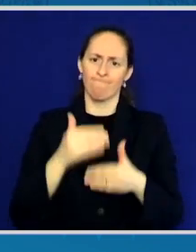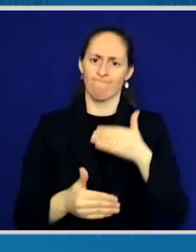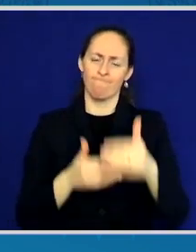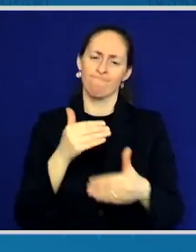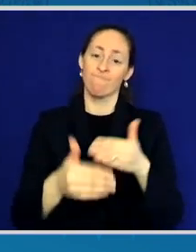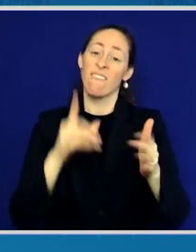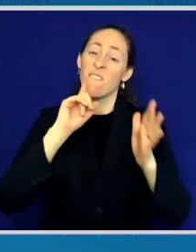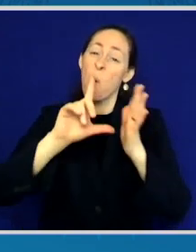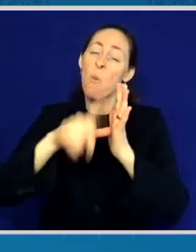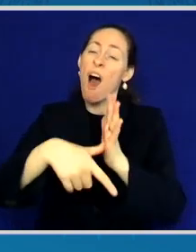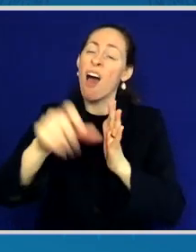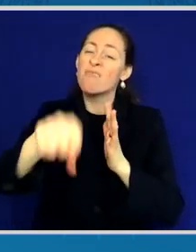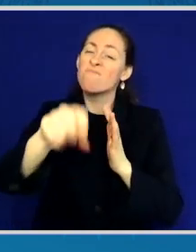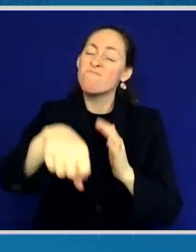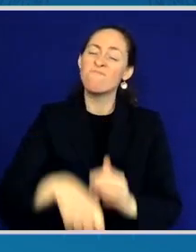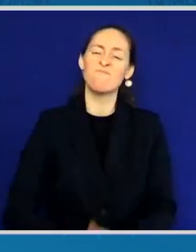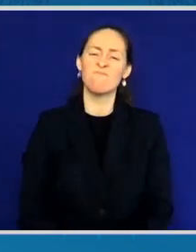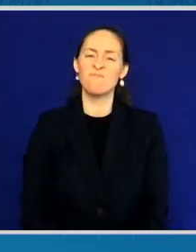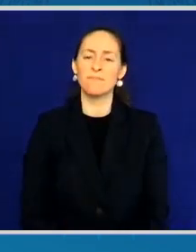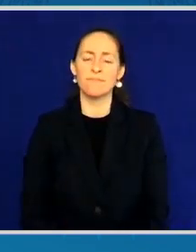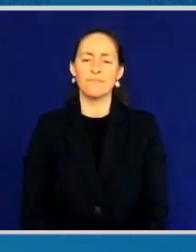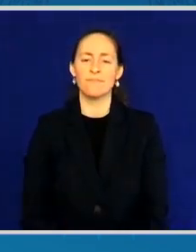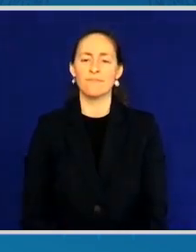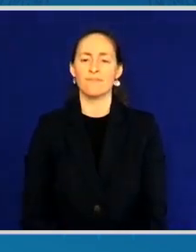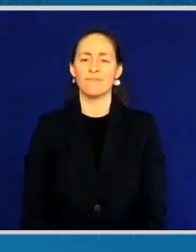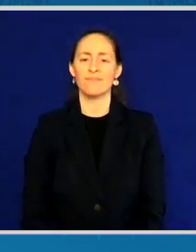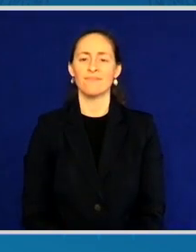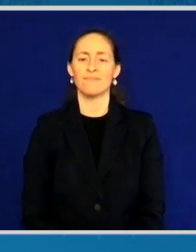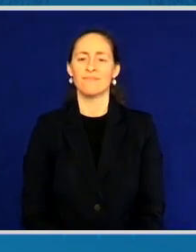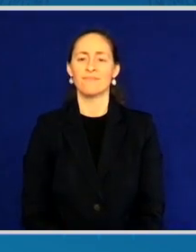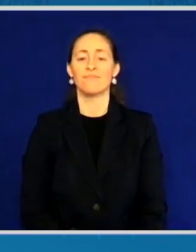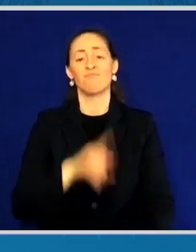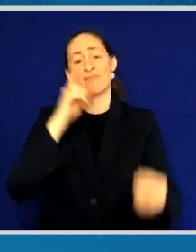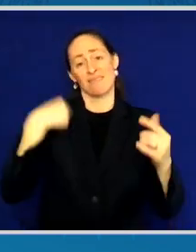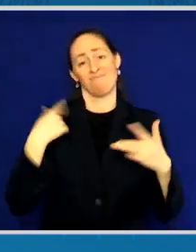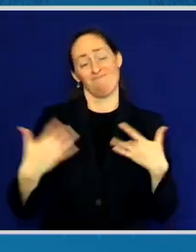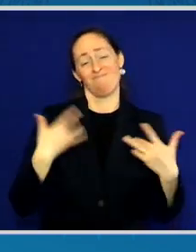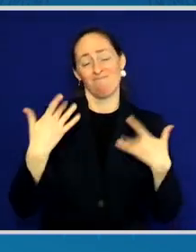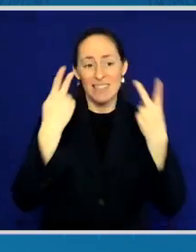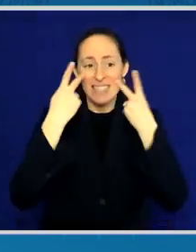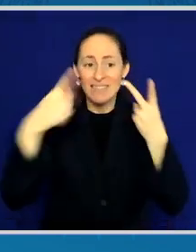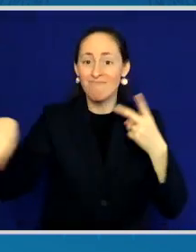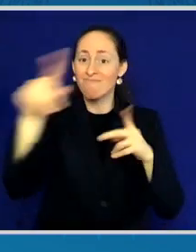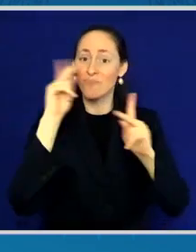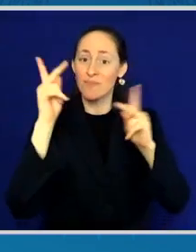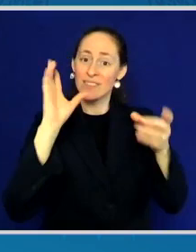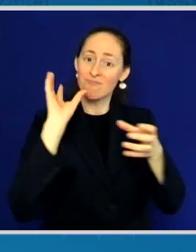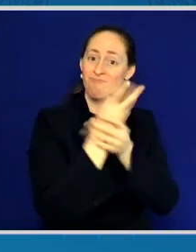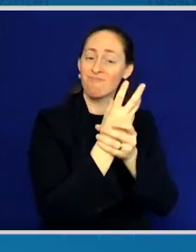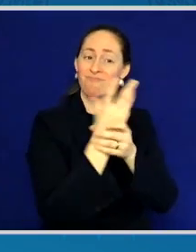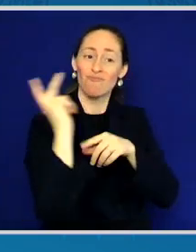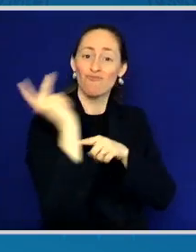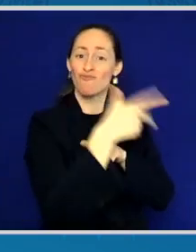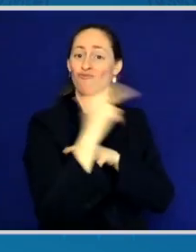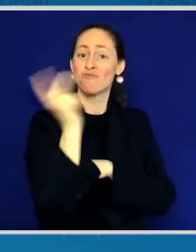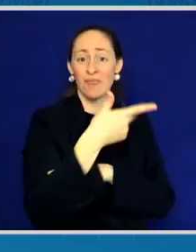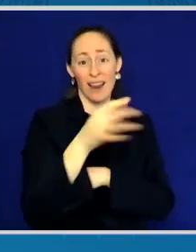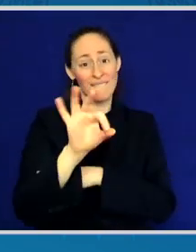is, we're excited we was able to help people ride the buses for free to go get their